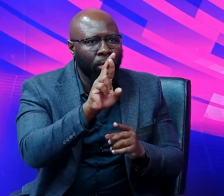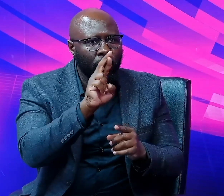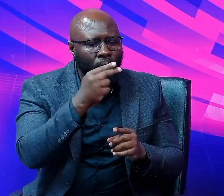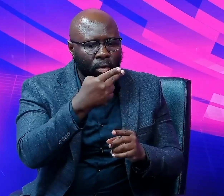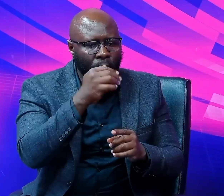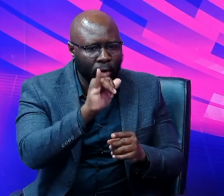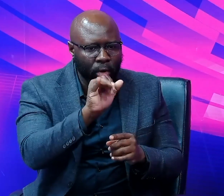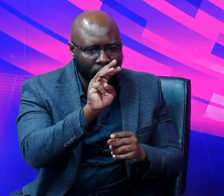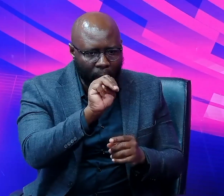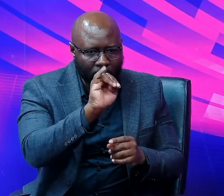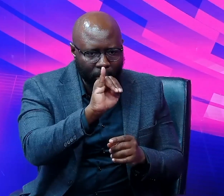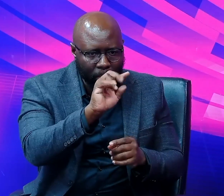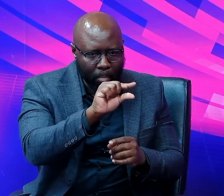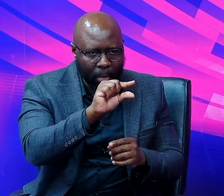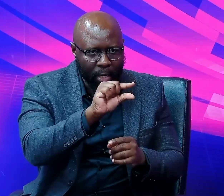of teaching children